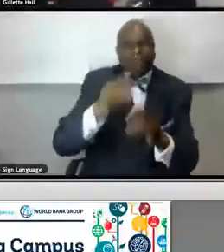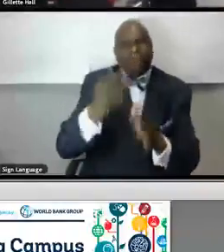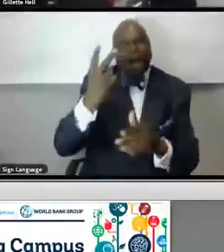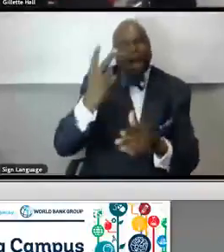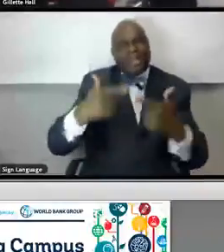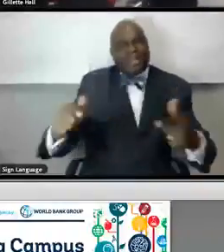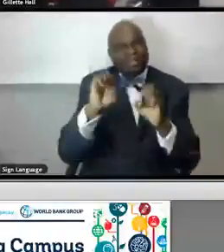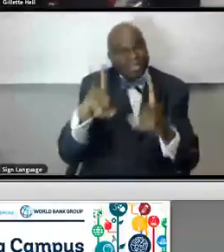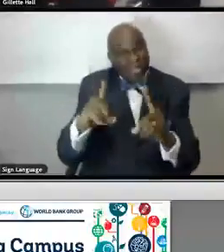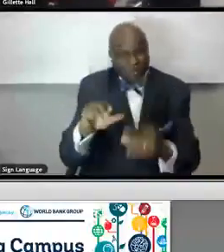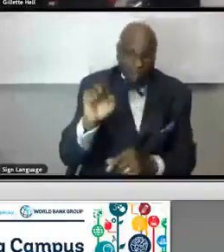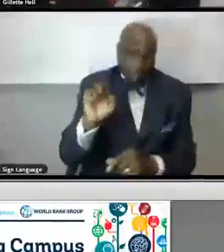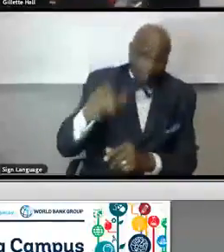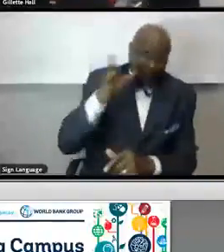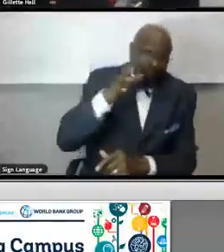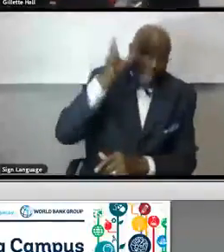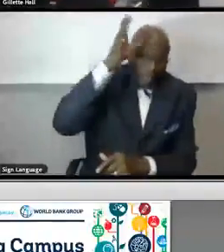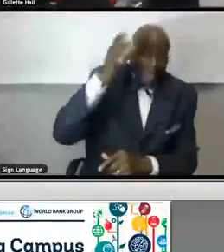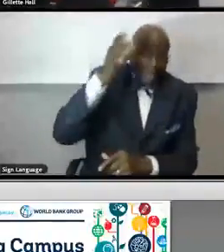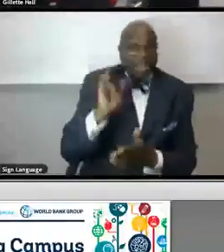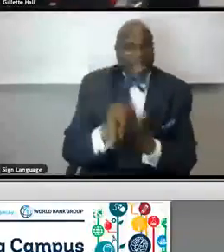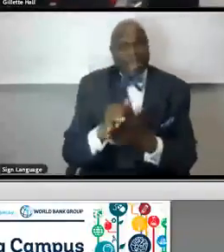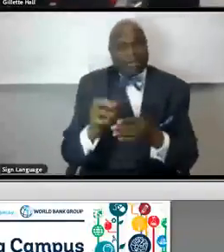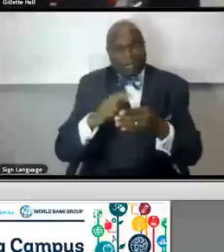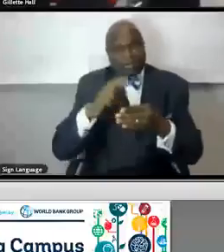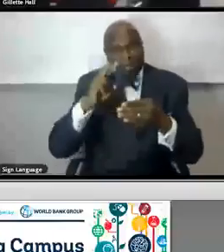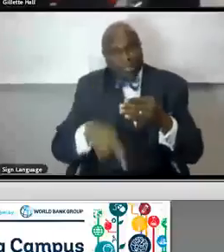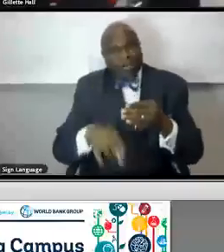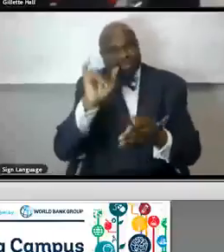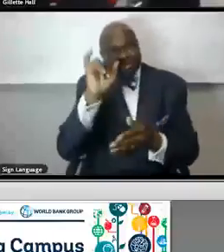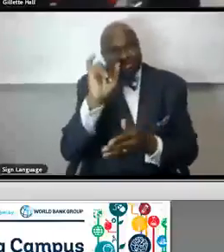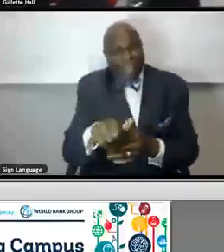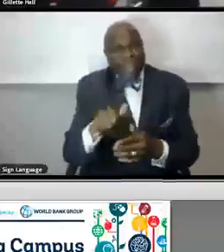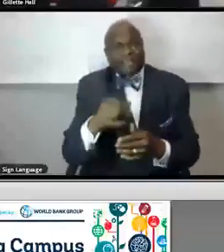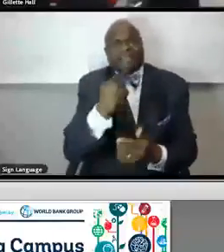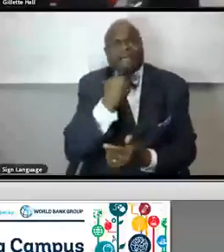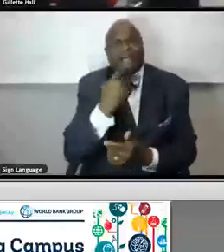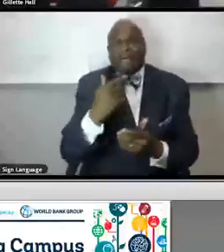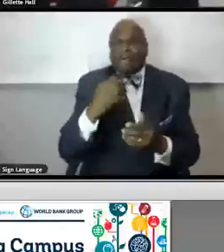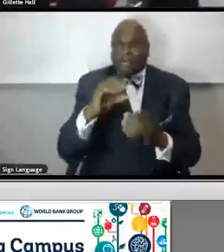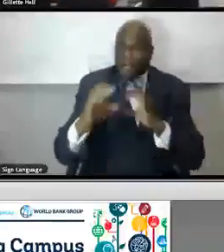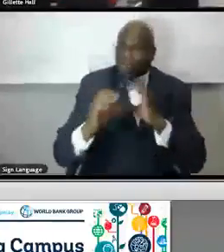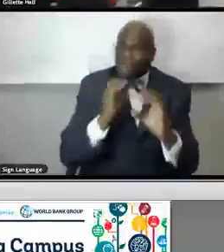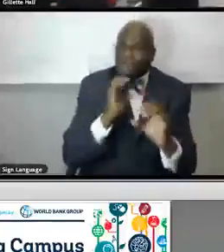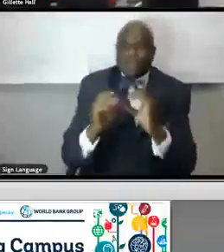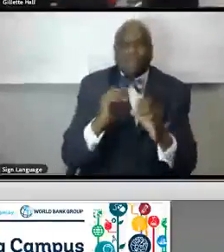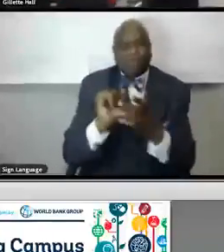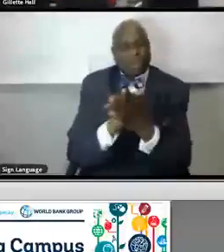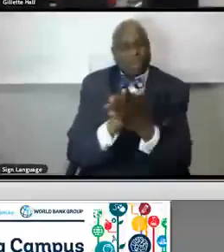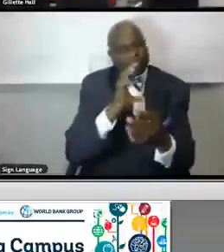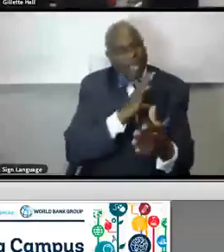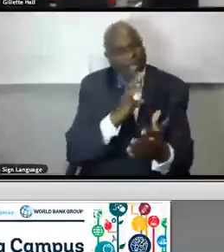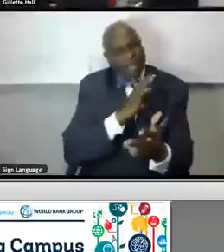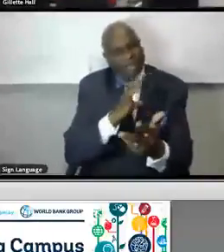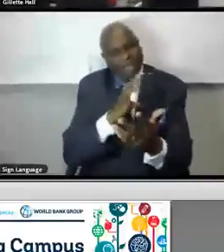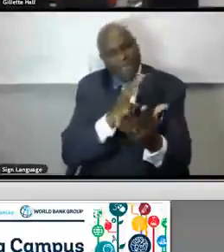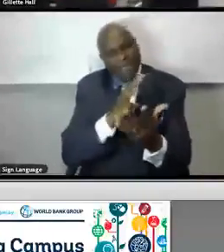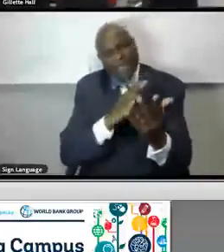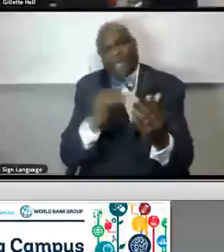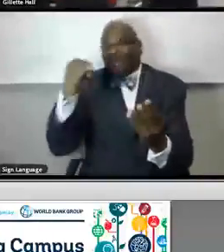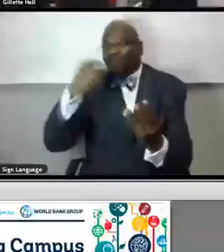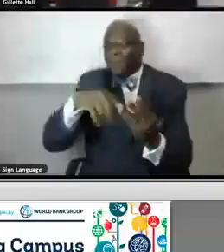education. And the write-up of the anthropologist said the conversation went flowingly and very well until